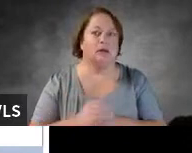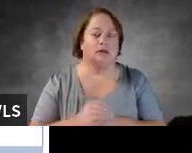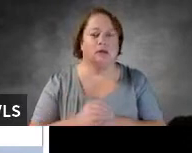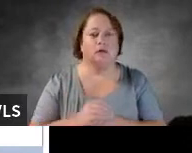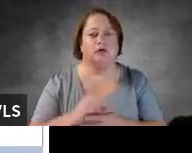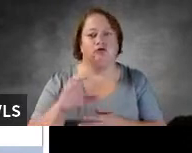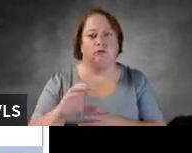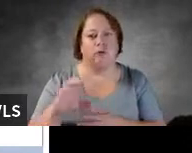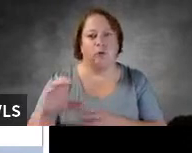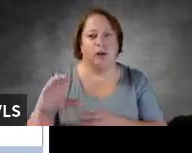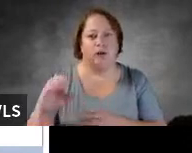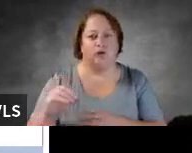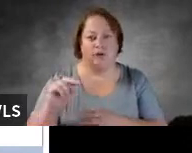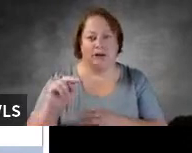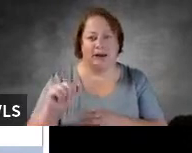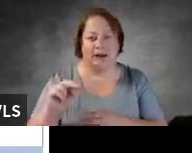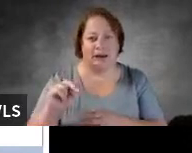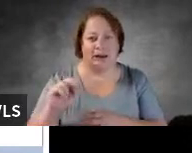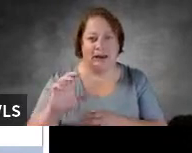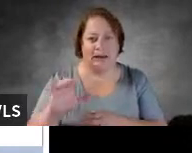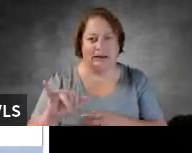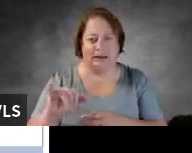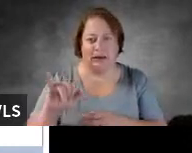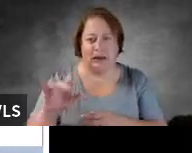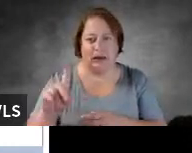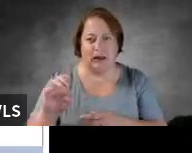Officer Nancy, I will present that.